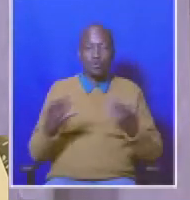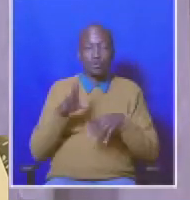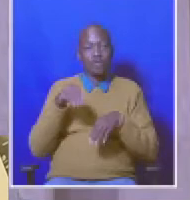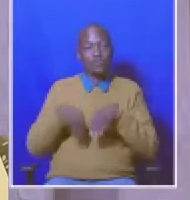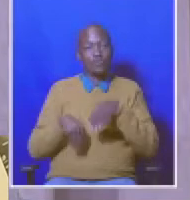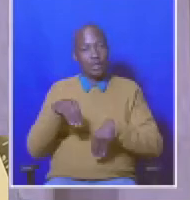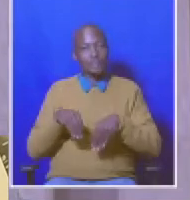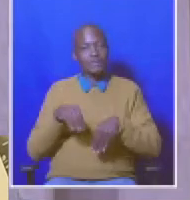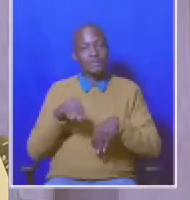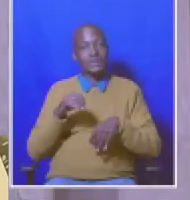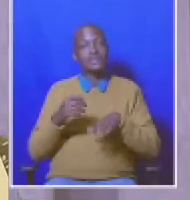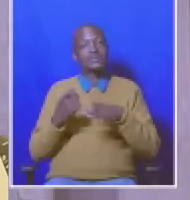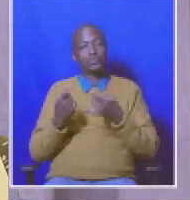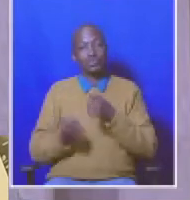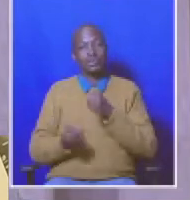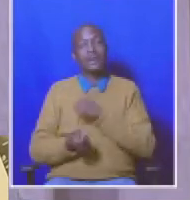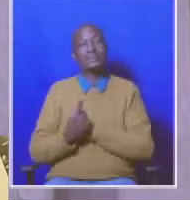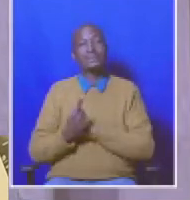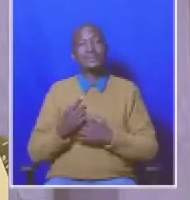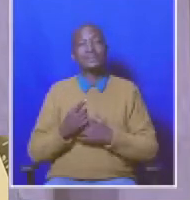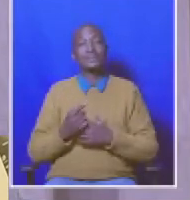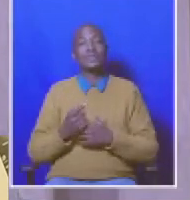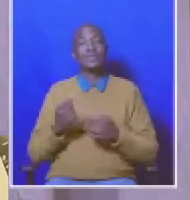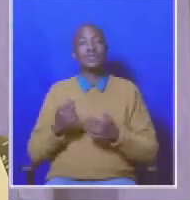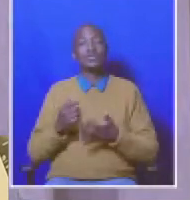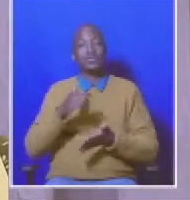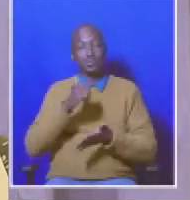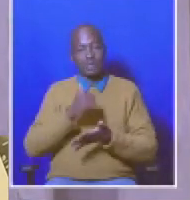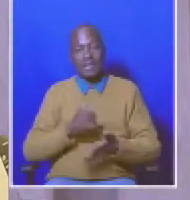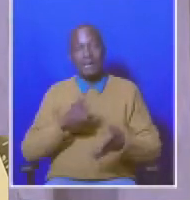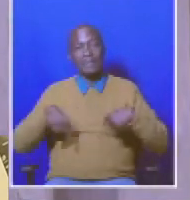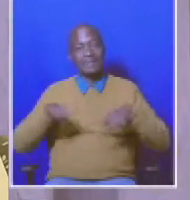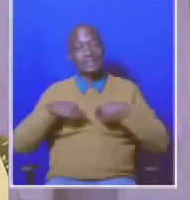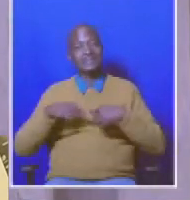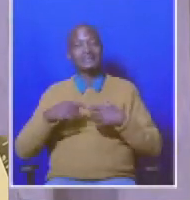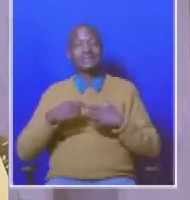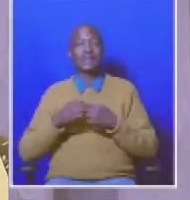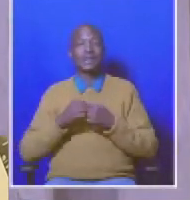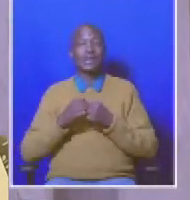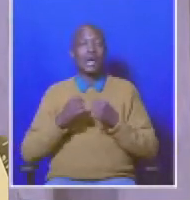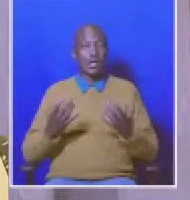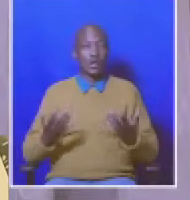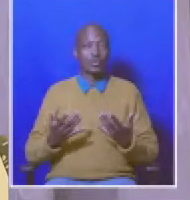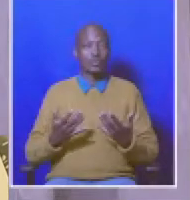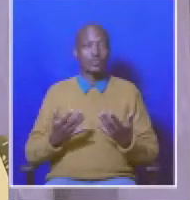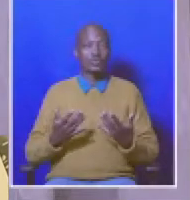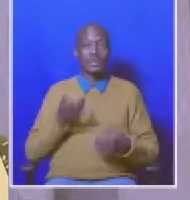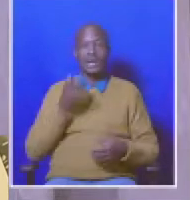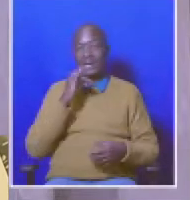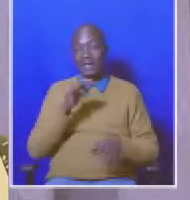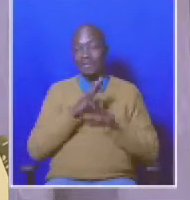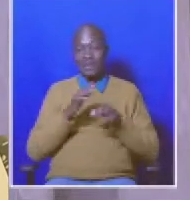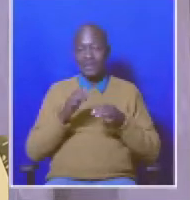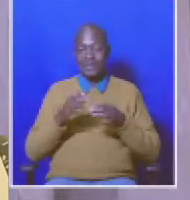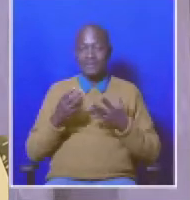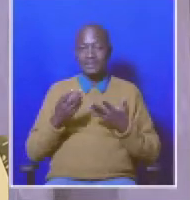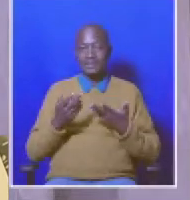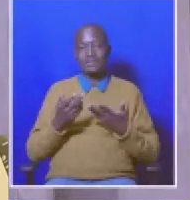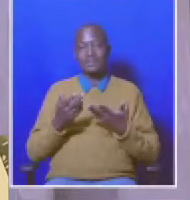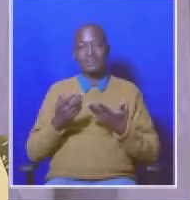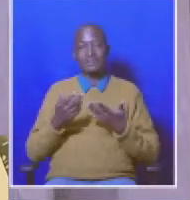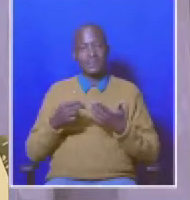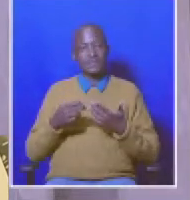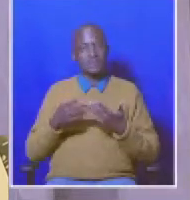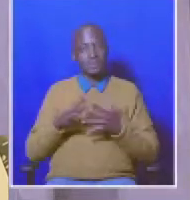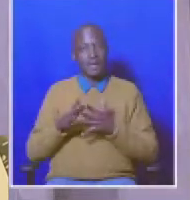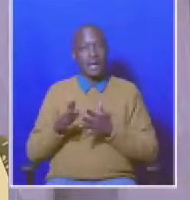corruption does take place. So it will help us a lot once these mechanisms are